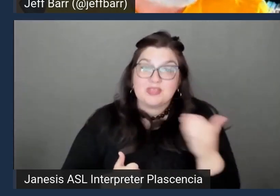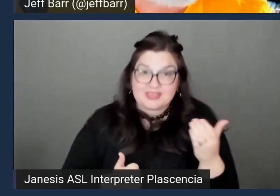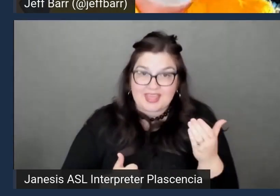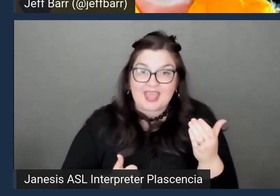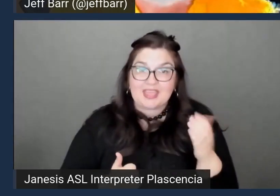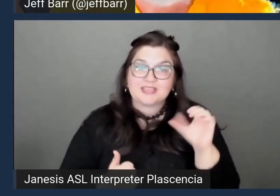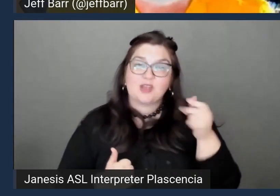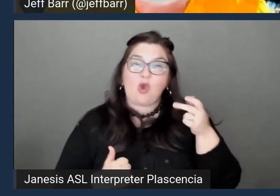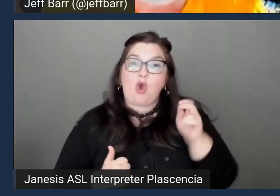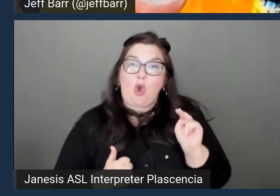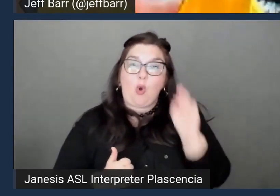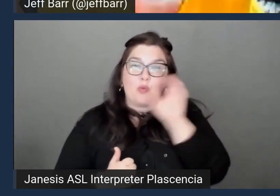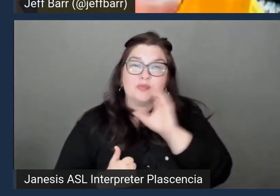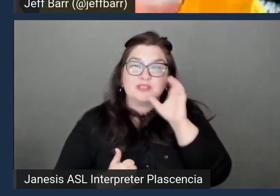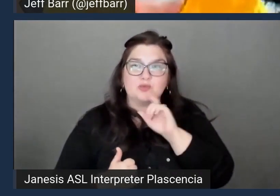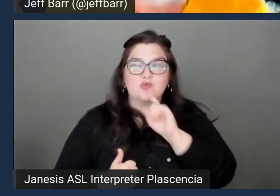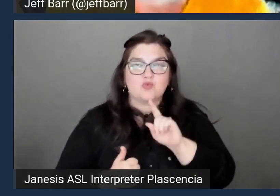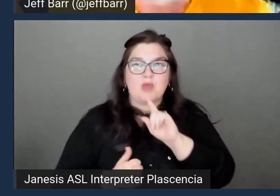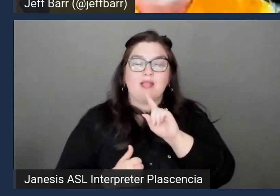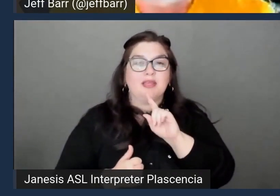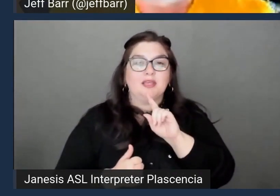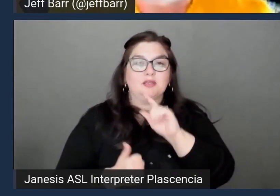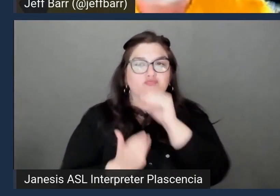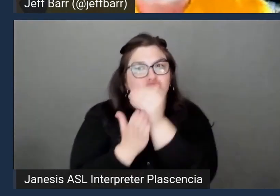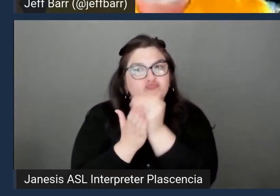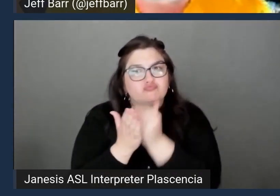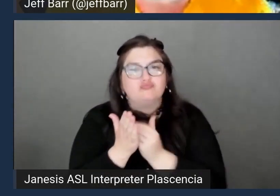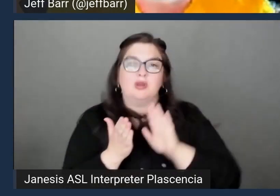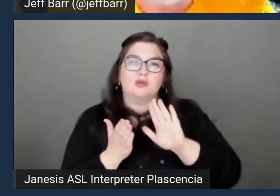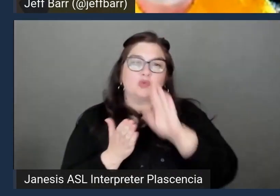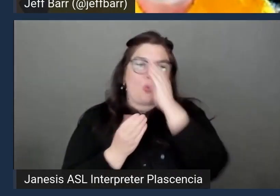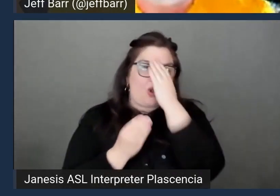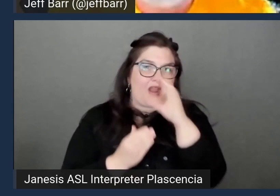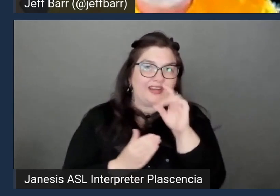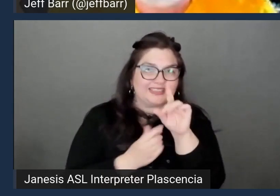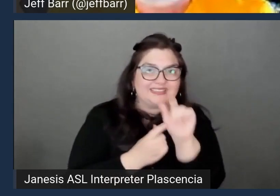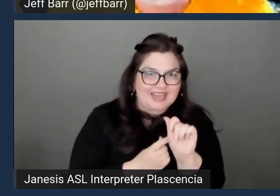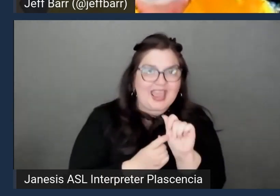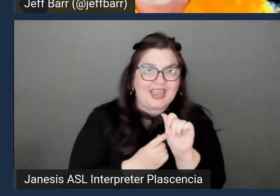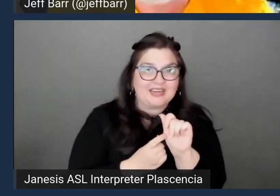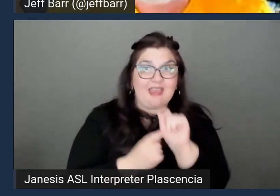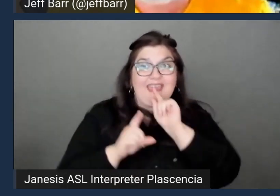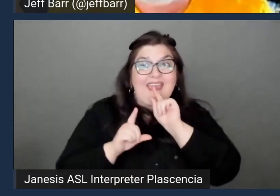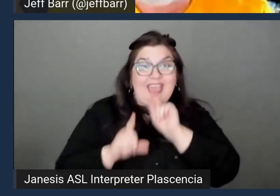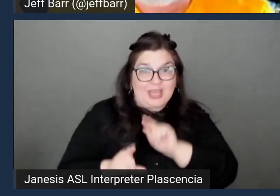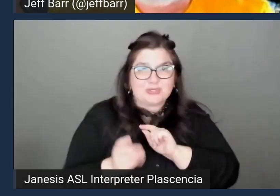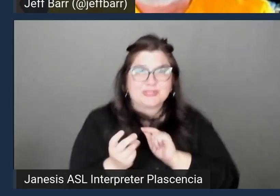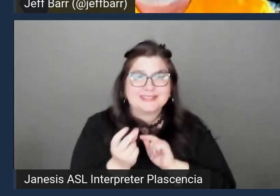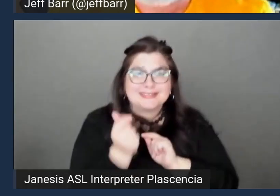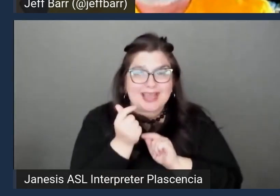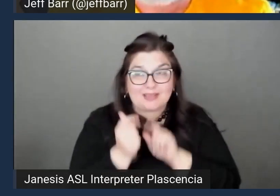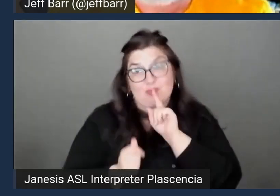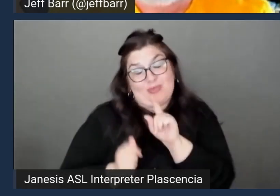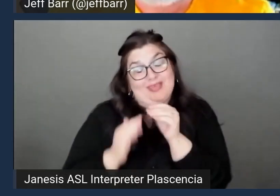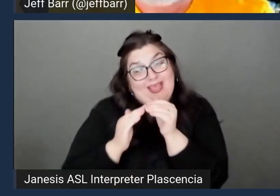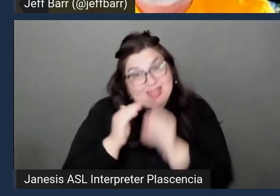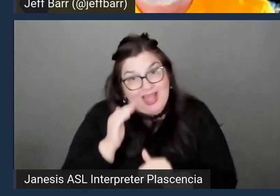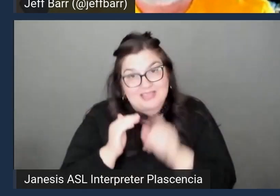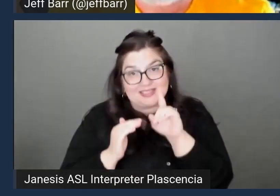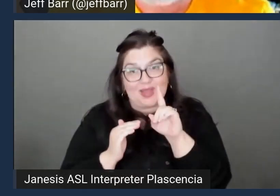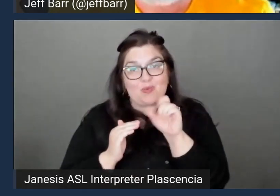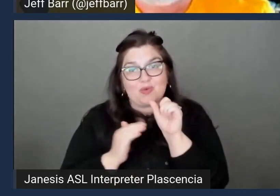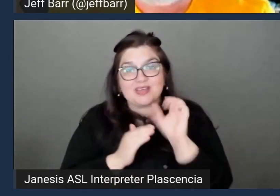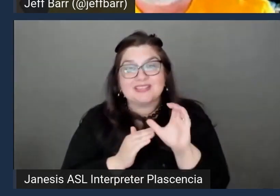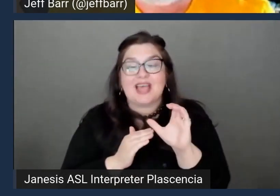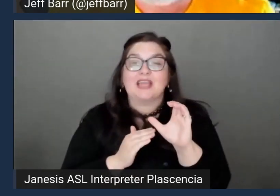that it actually indexes all of your data, and you can get answers really within seconds and under a second. You can run queries over that